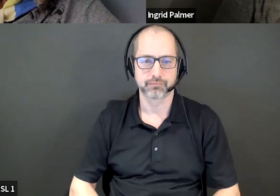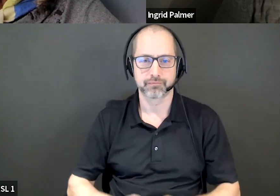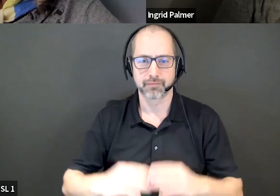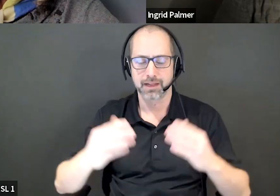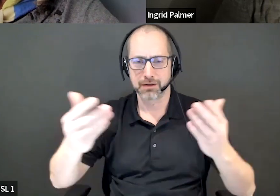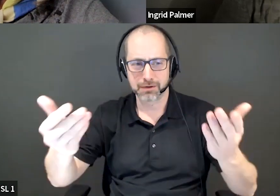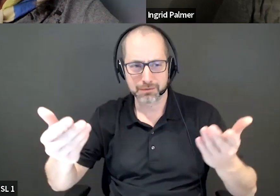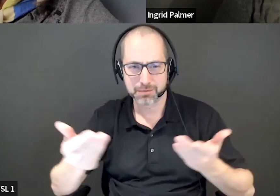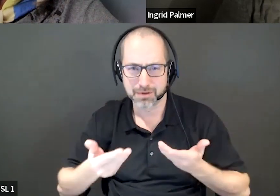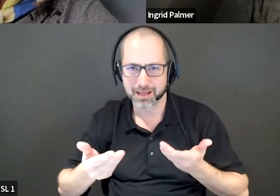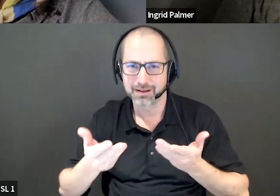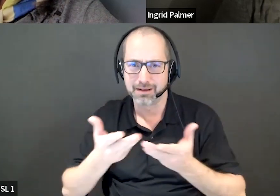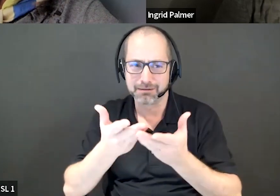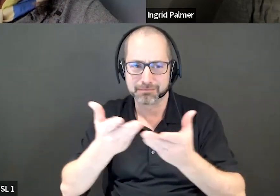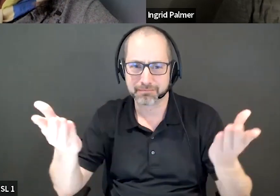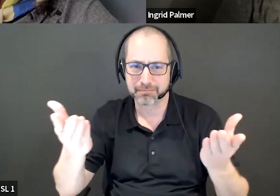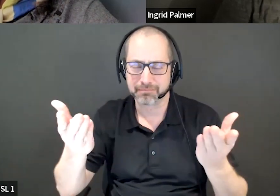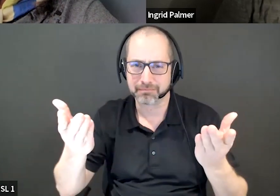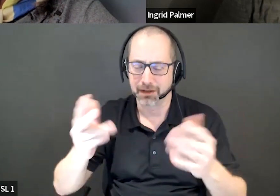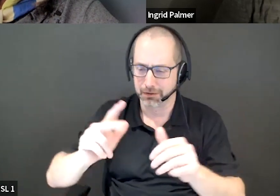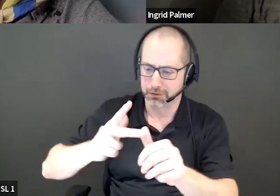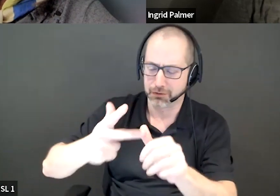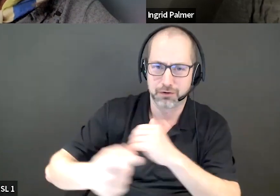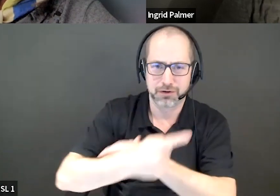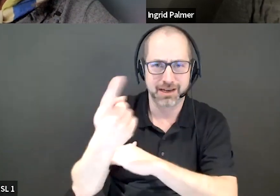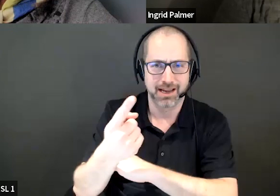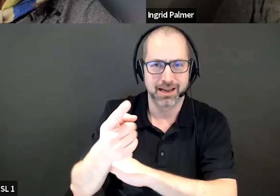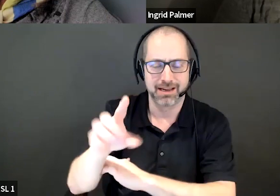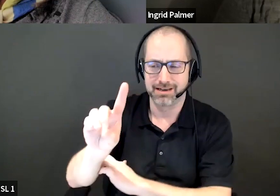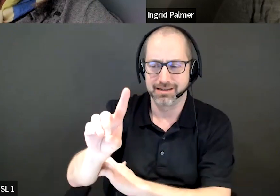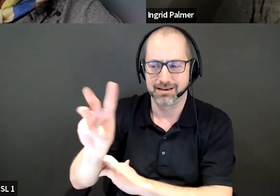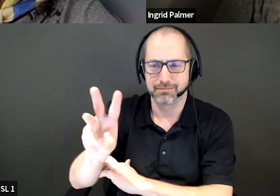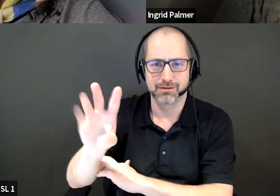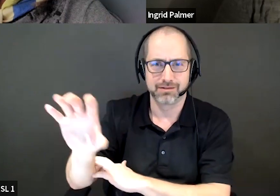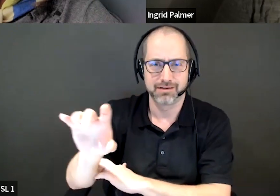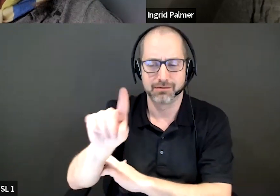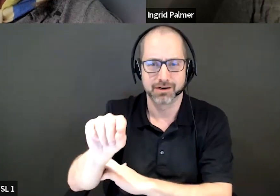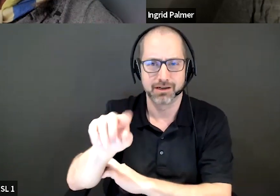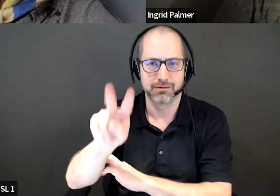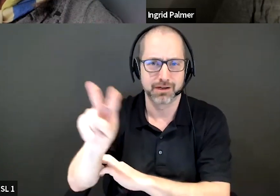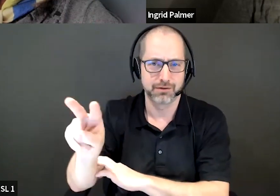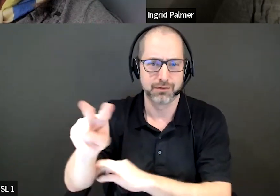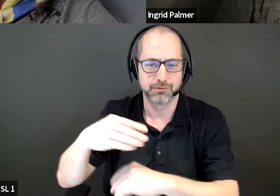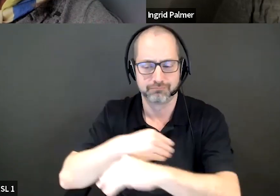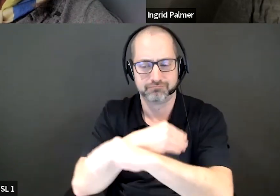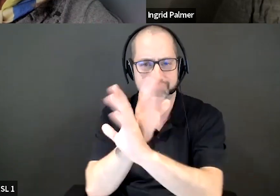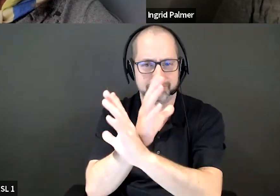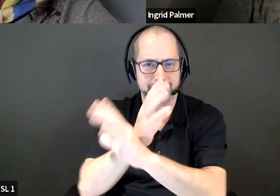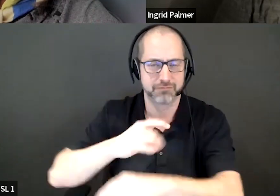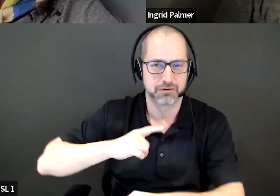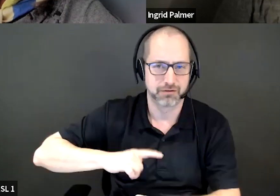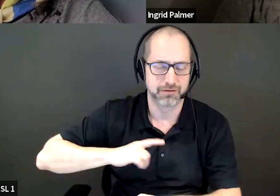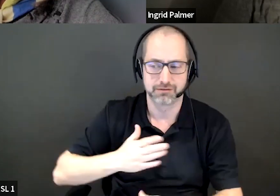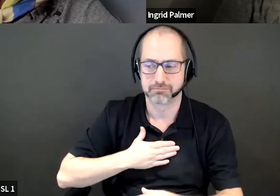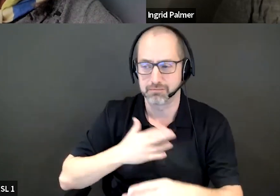Welcome everyone to day 3 of the DWC 2022 virtual conference. My name